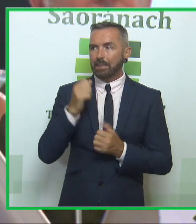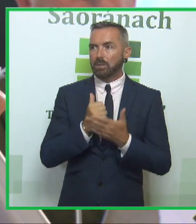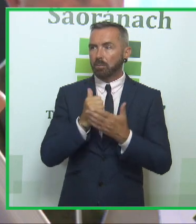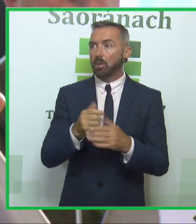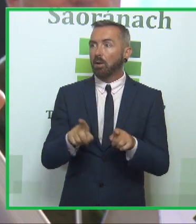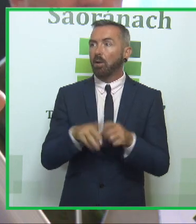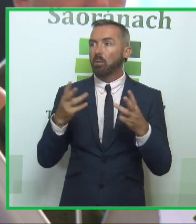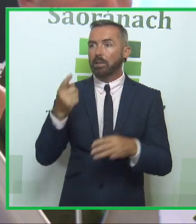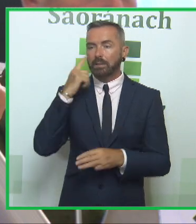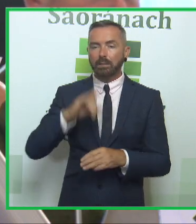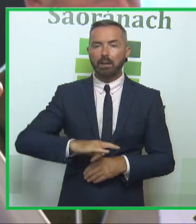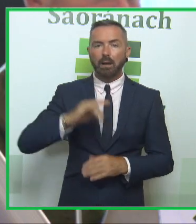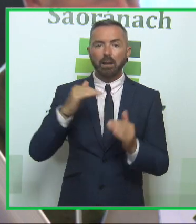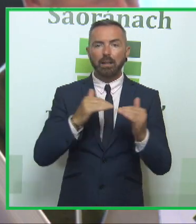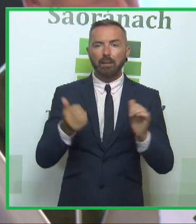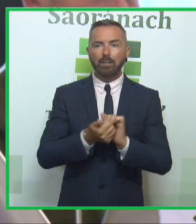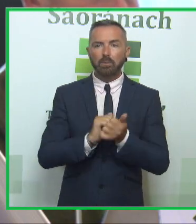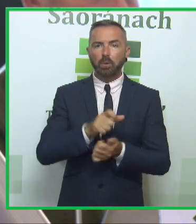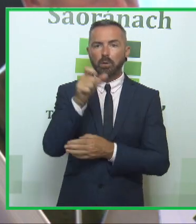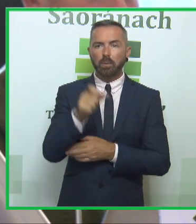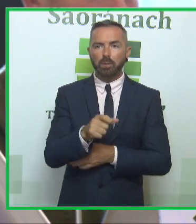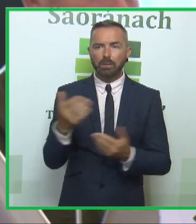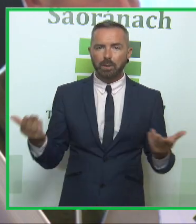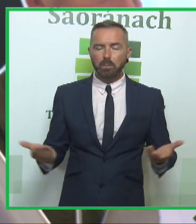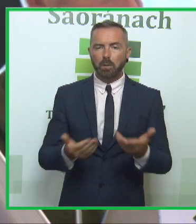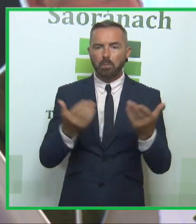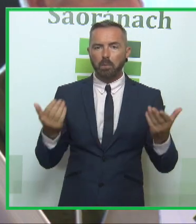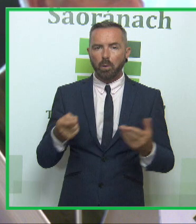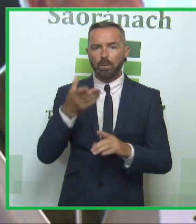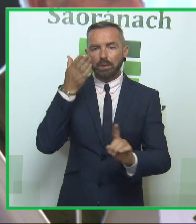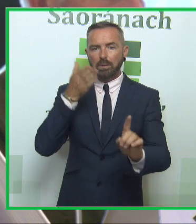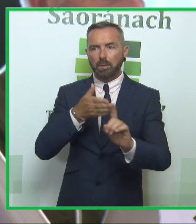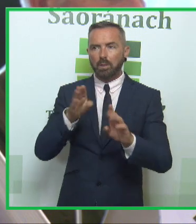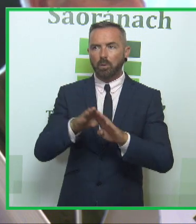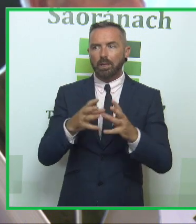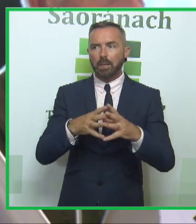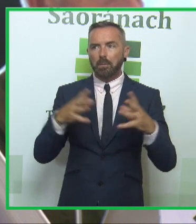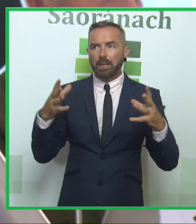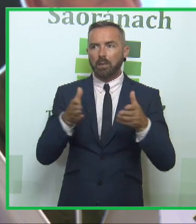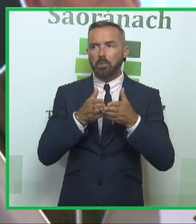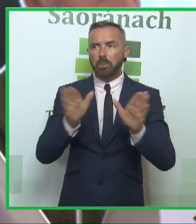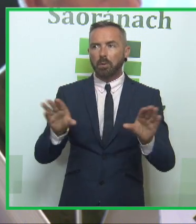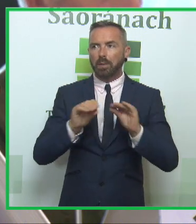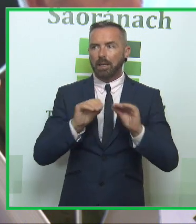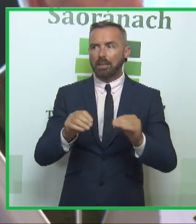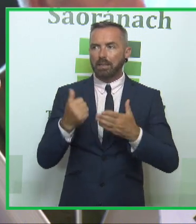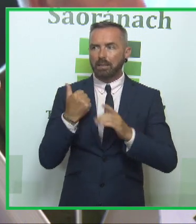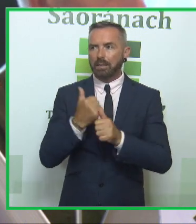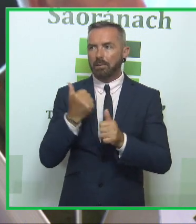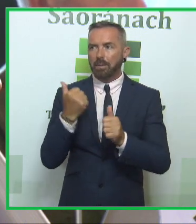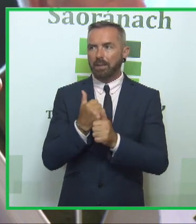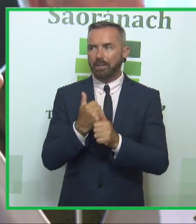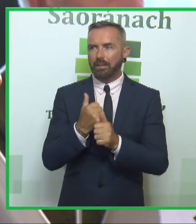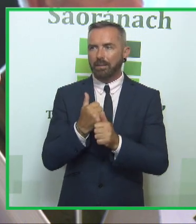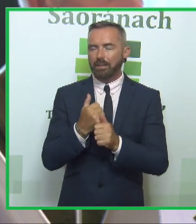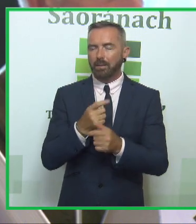like to see a high-level spokesperson to promote this approach with a massive public education campaign, and we think all